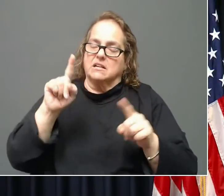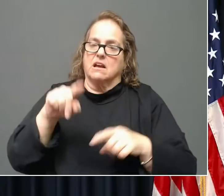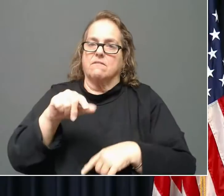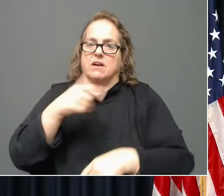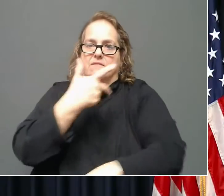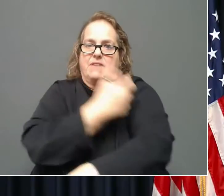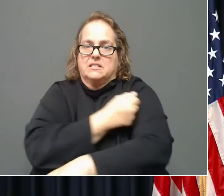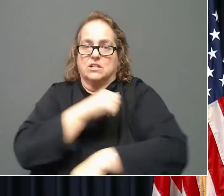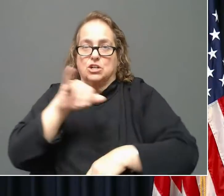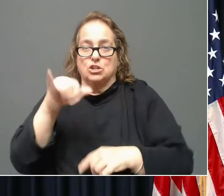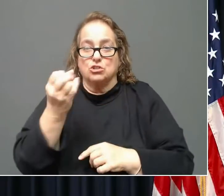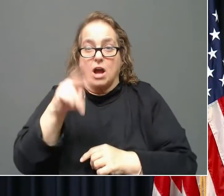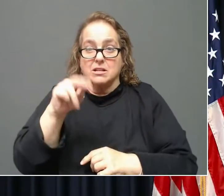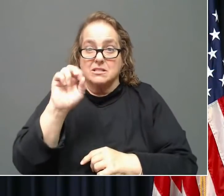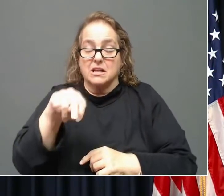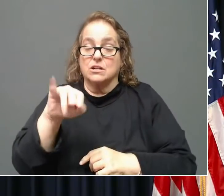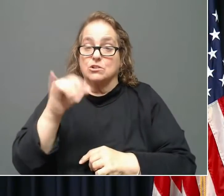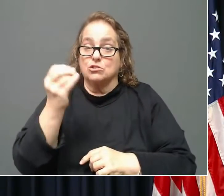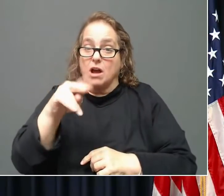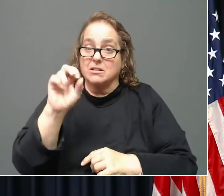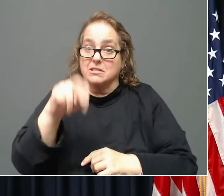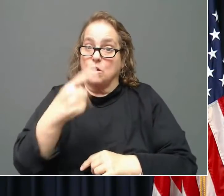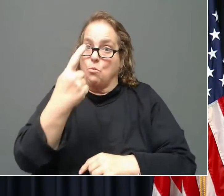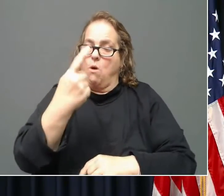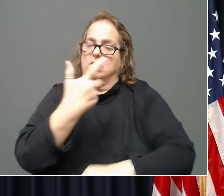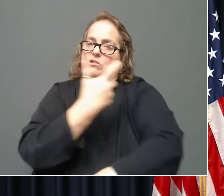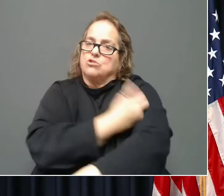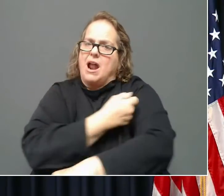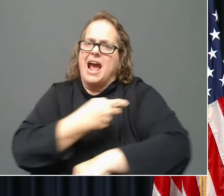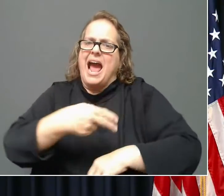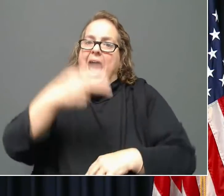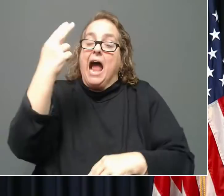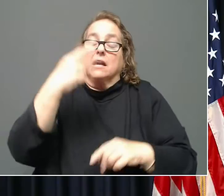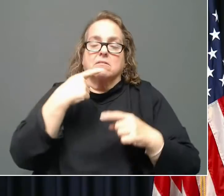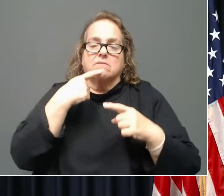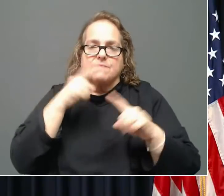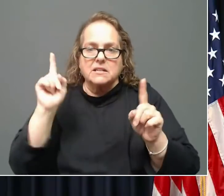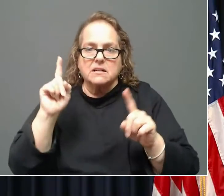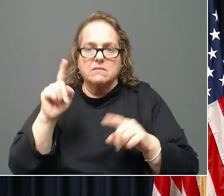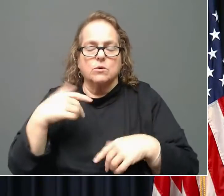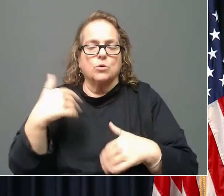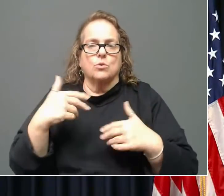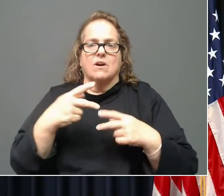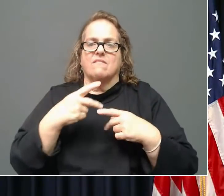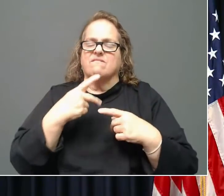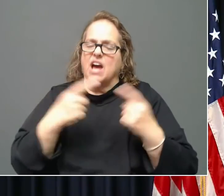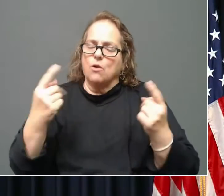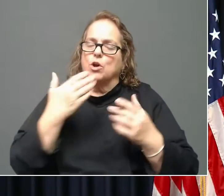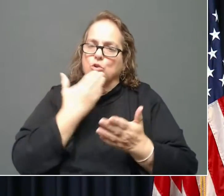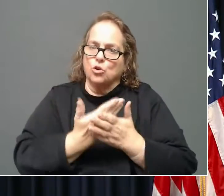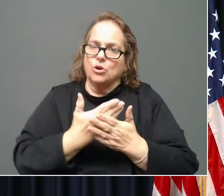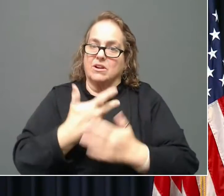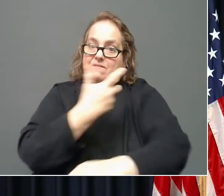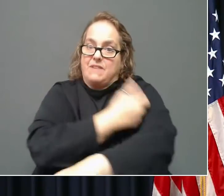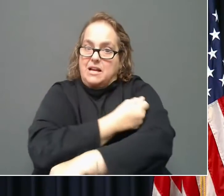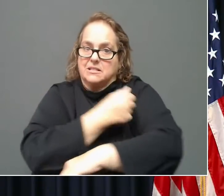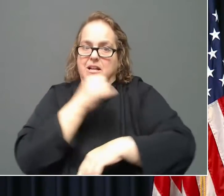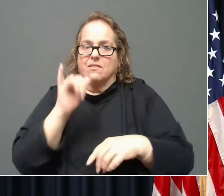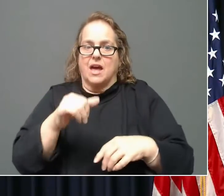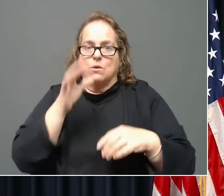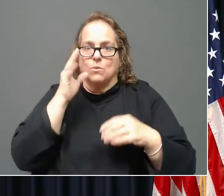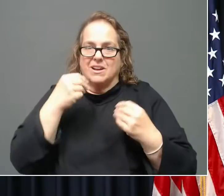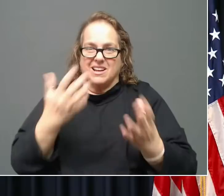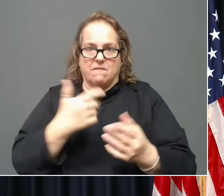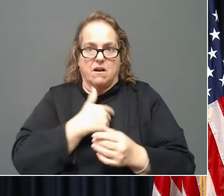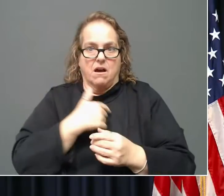highly effective vaccine, adds to the growing weekly supply available to Kentucky that has risen in just over a